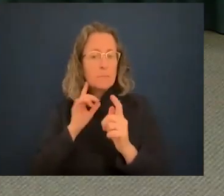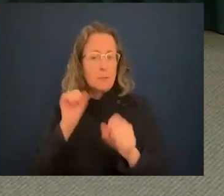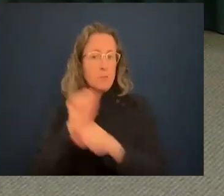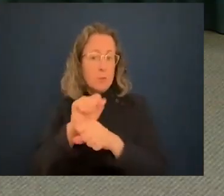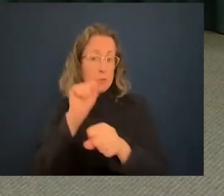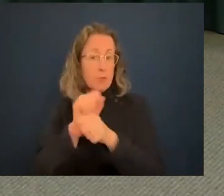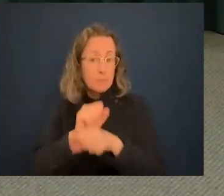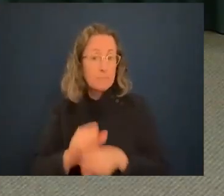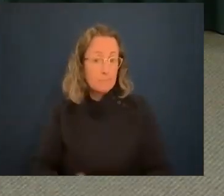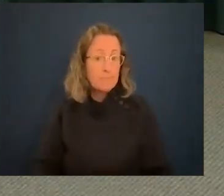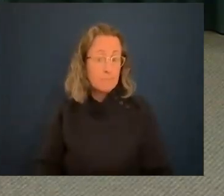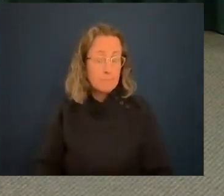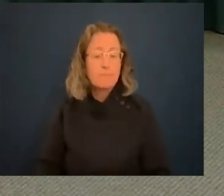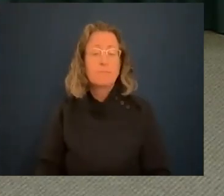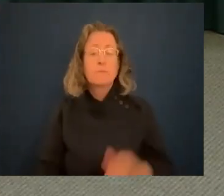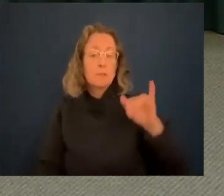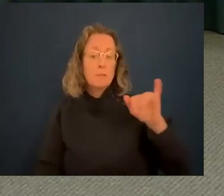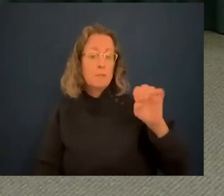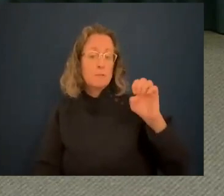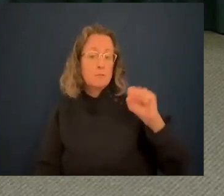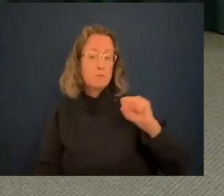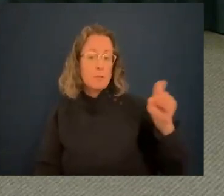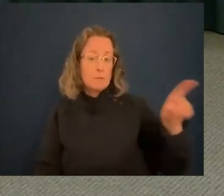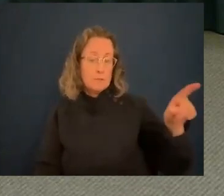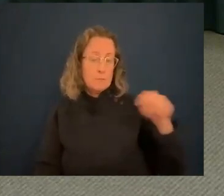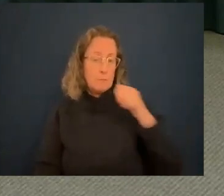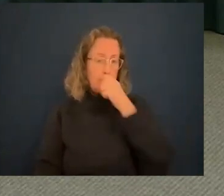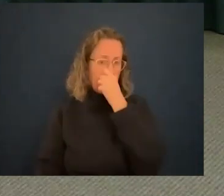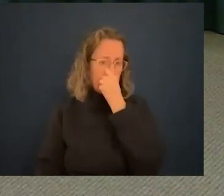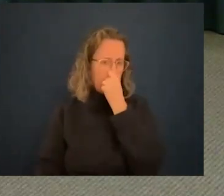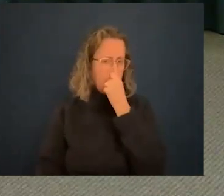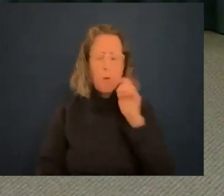no okay what okay